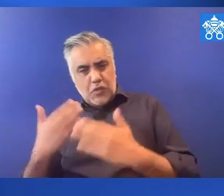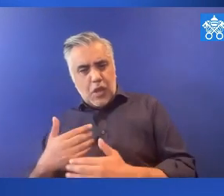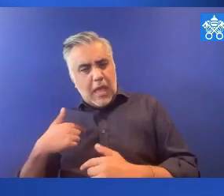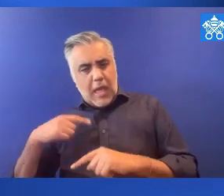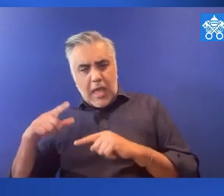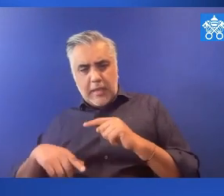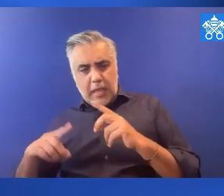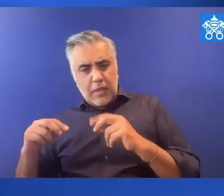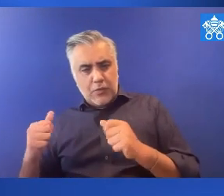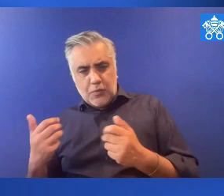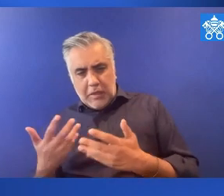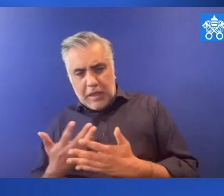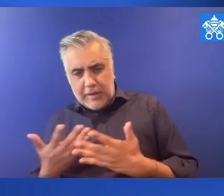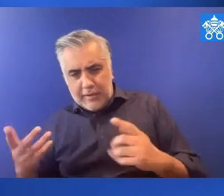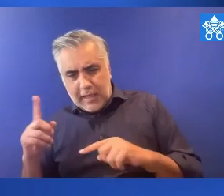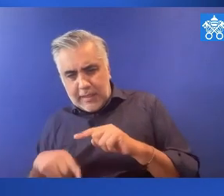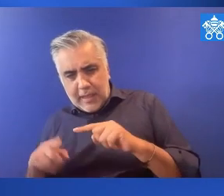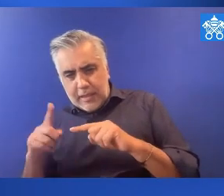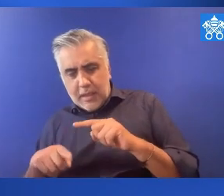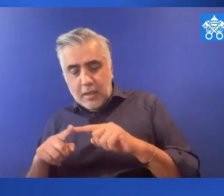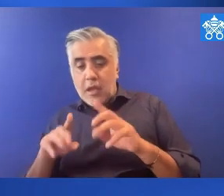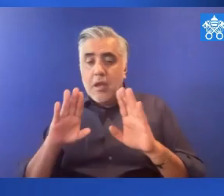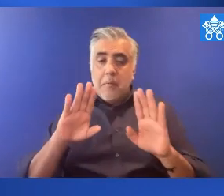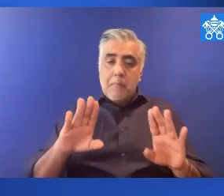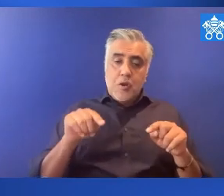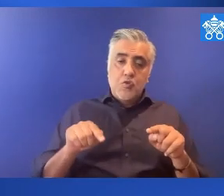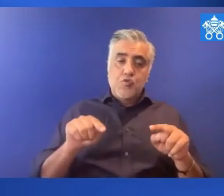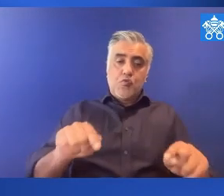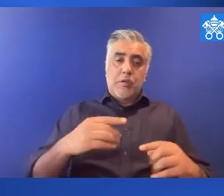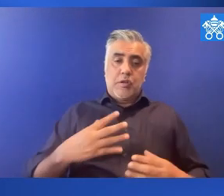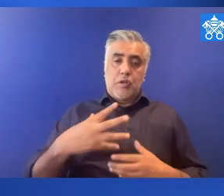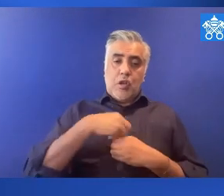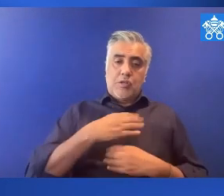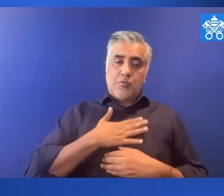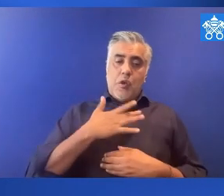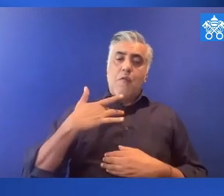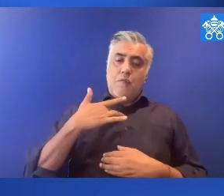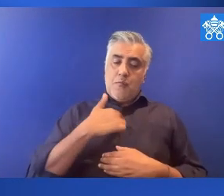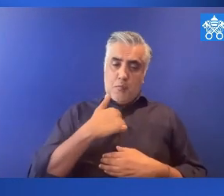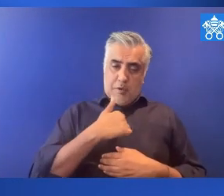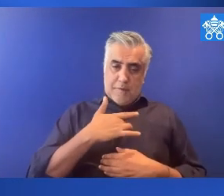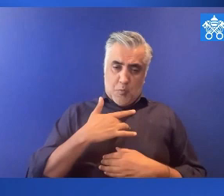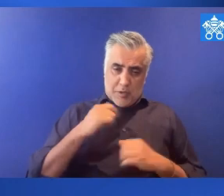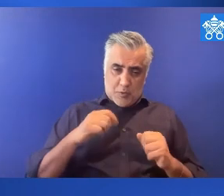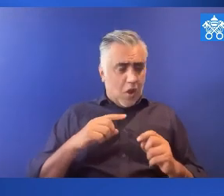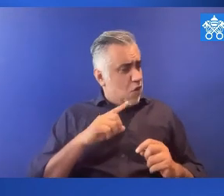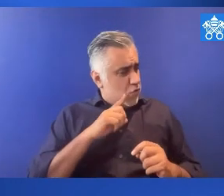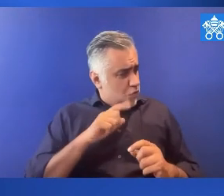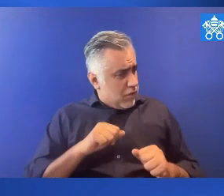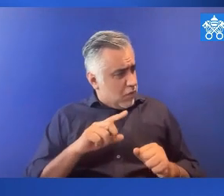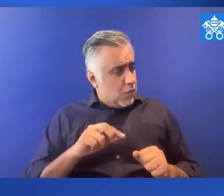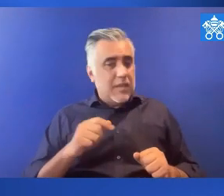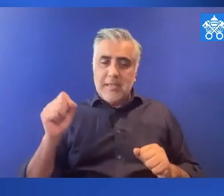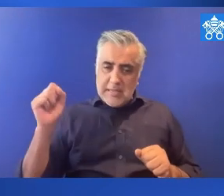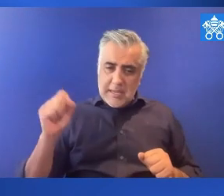brings us down. Everything is dark. I can't do this. I can't do anything. Yet, during consolation, we feel we can